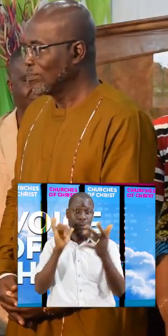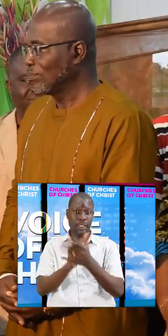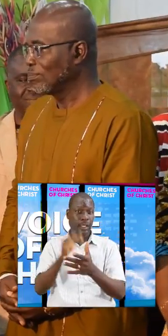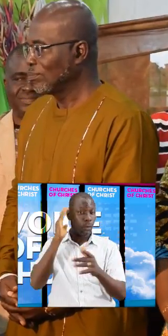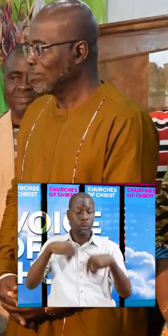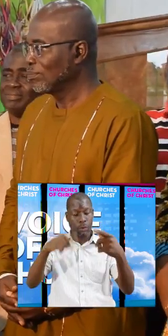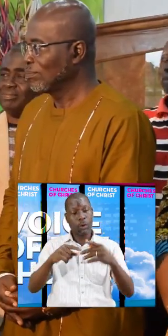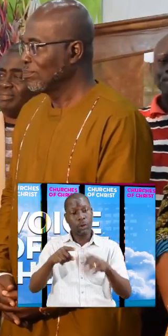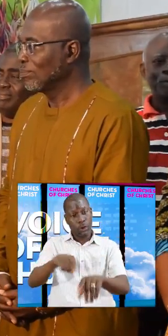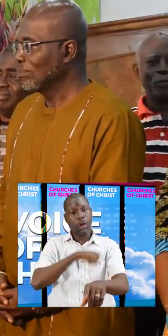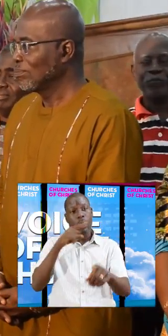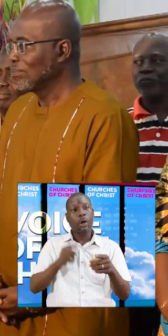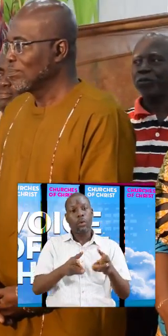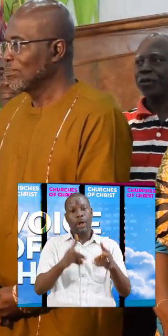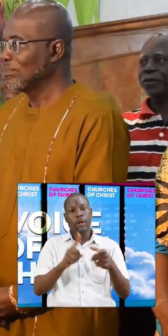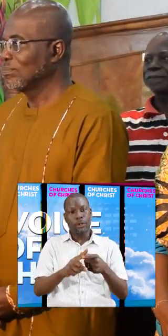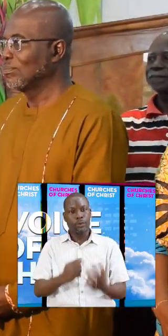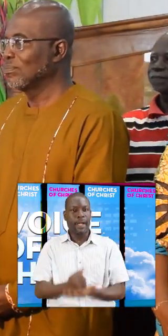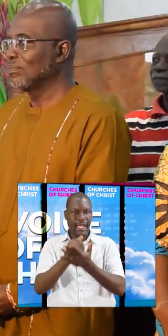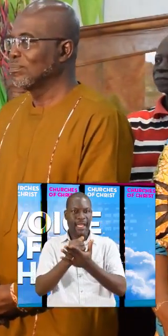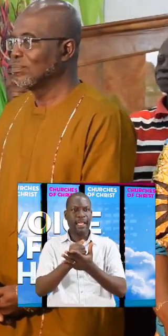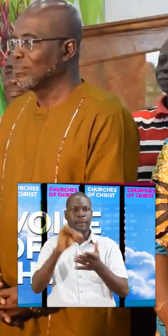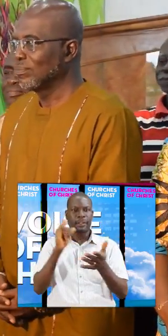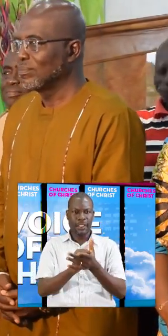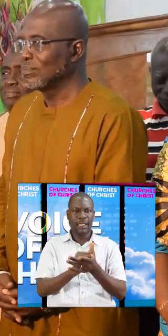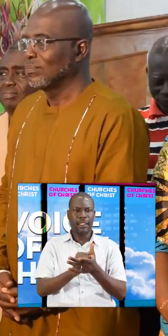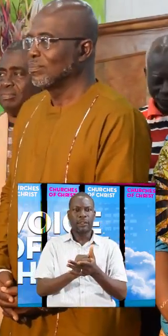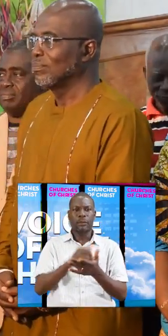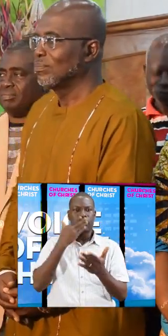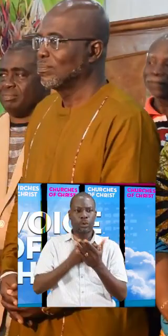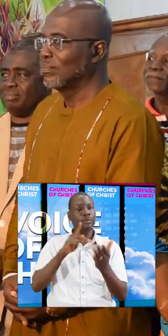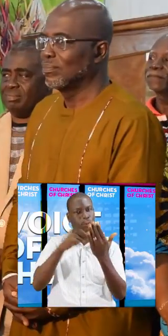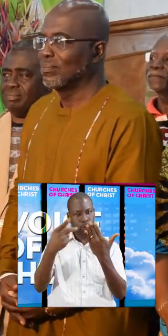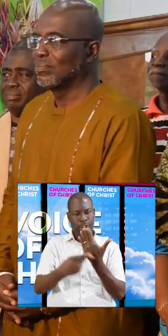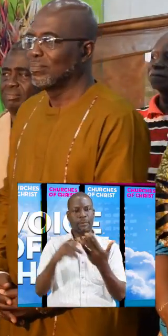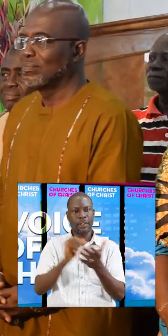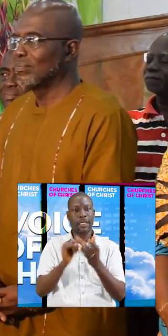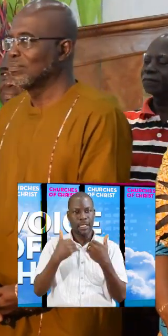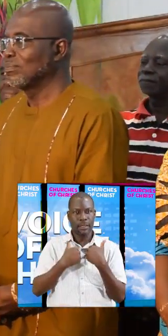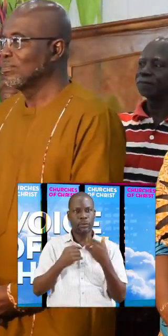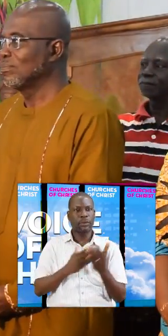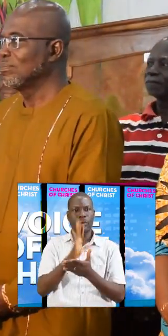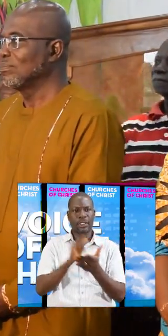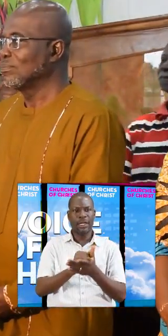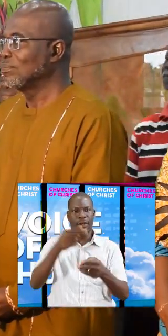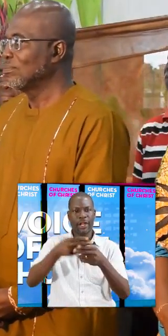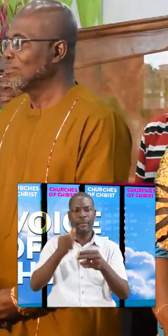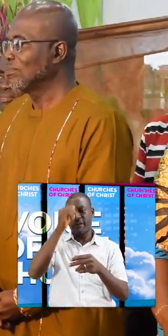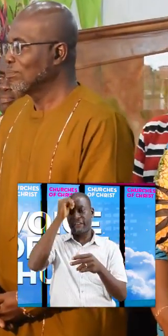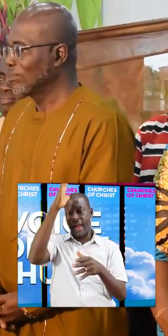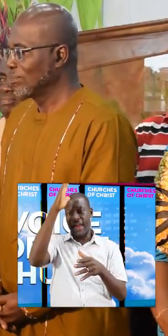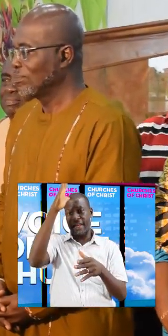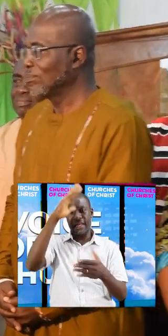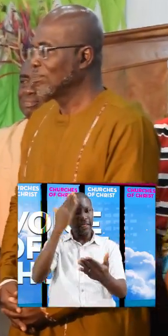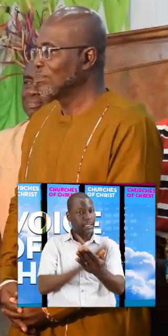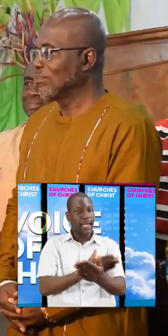is going to go a long way in enhancing the quality of this program. And we do that in the name of the